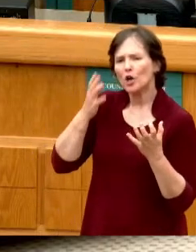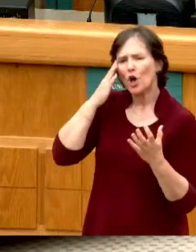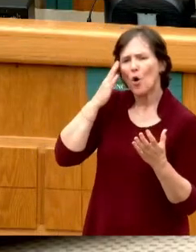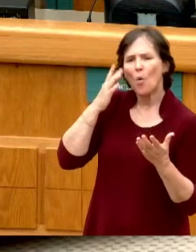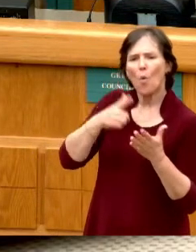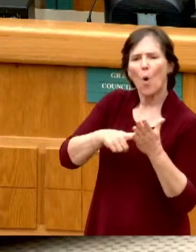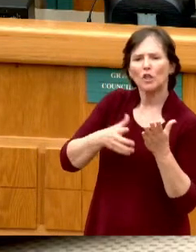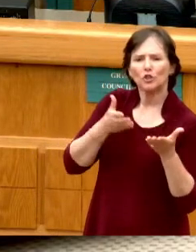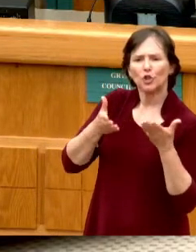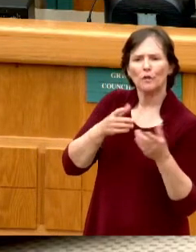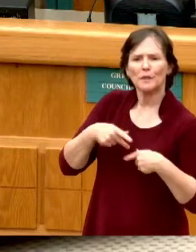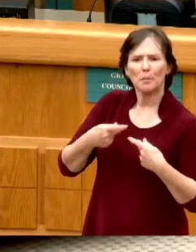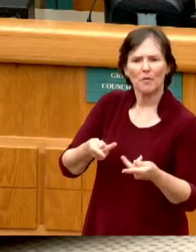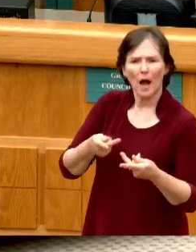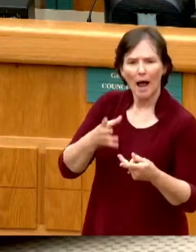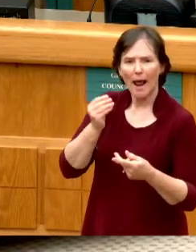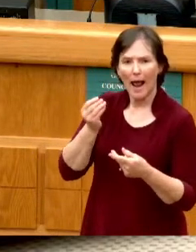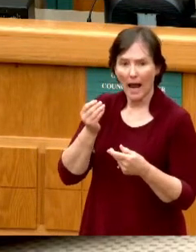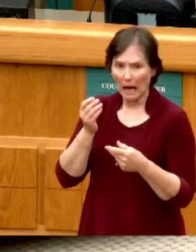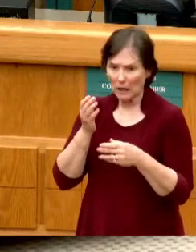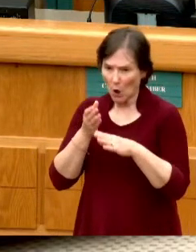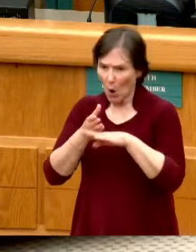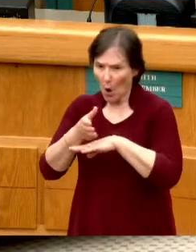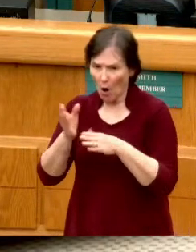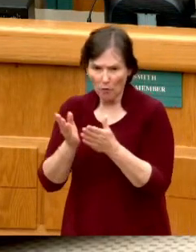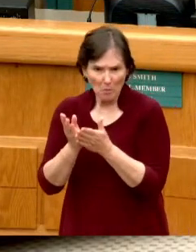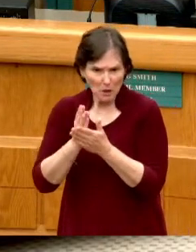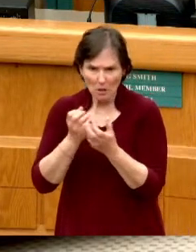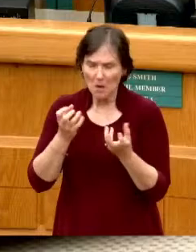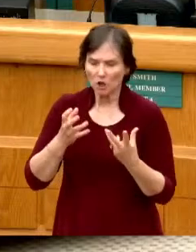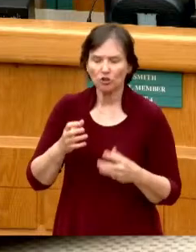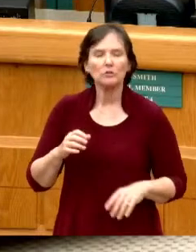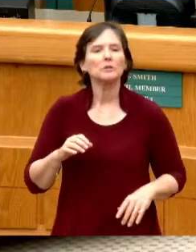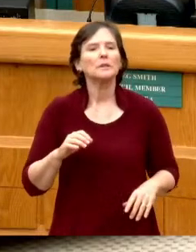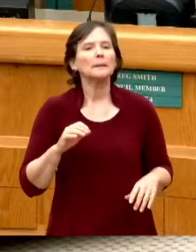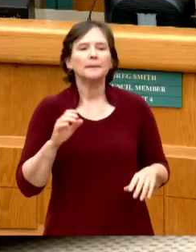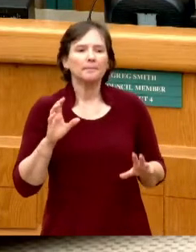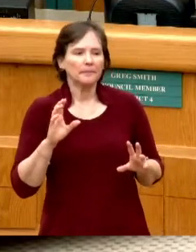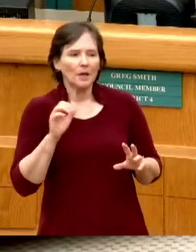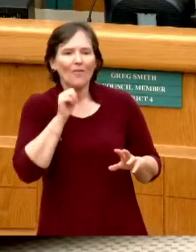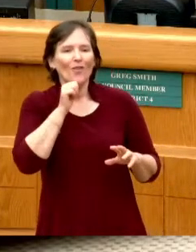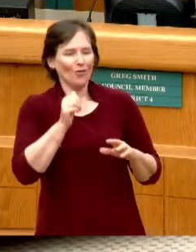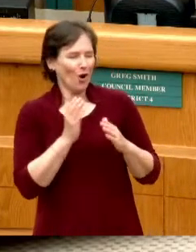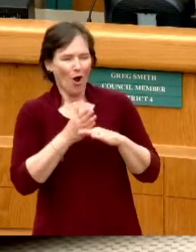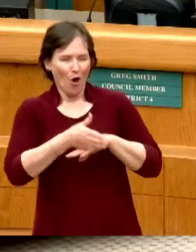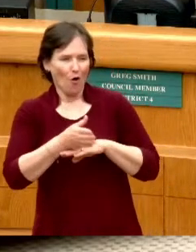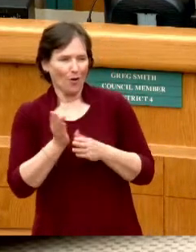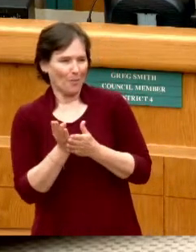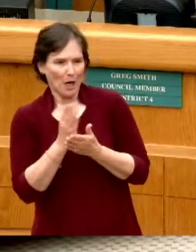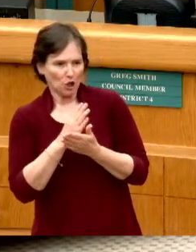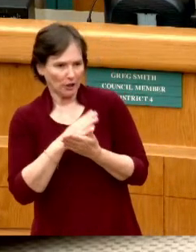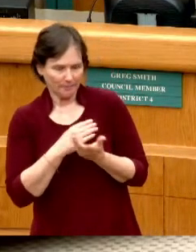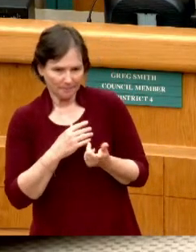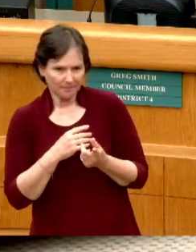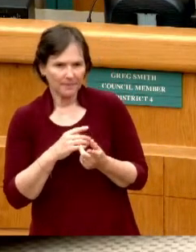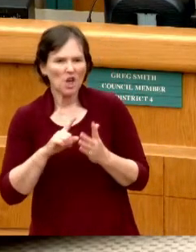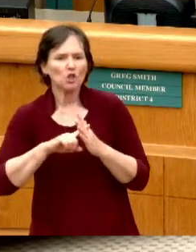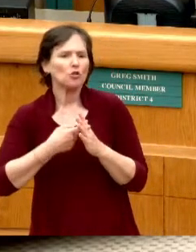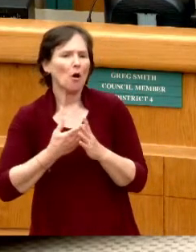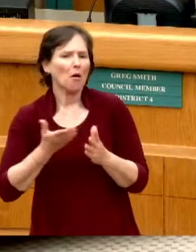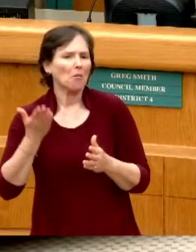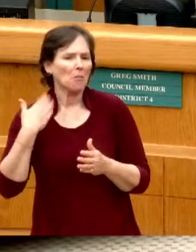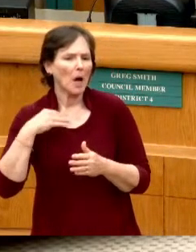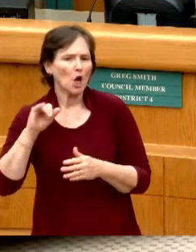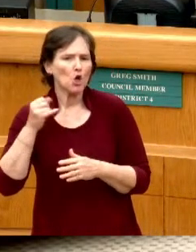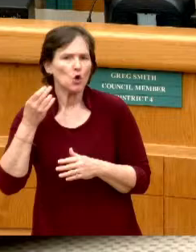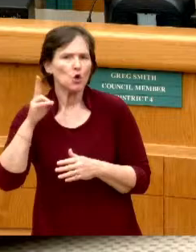So they're not over budget. That's for starters. For starters, back in July, I